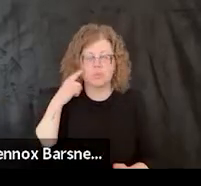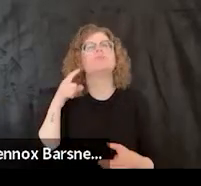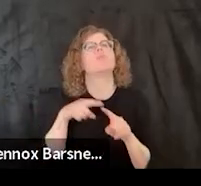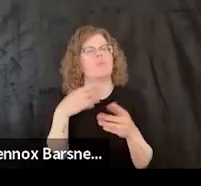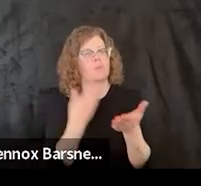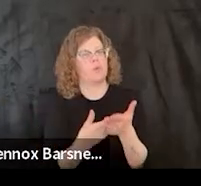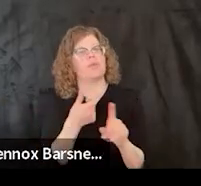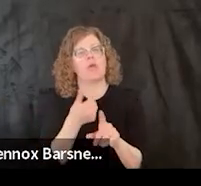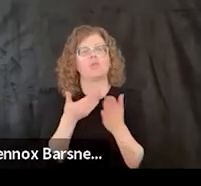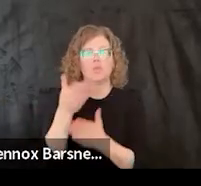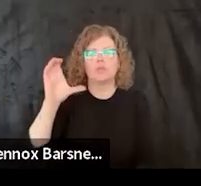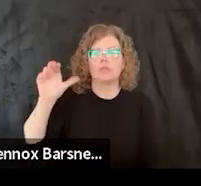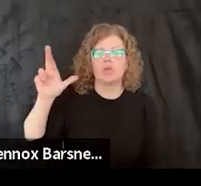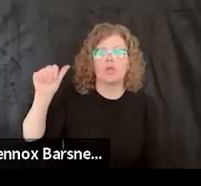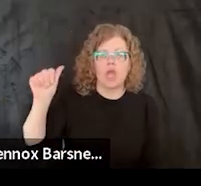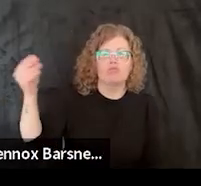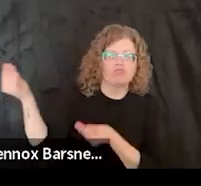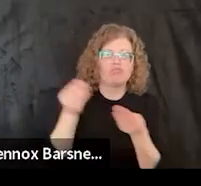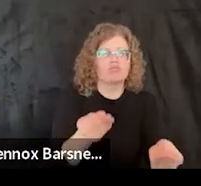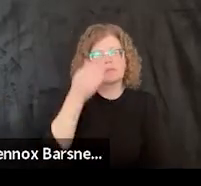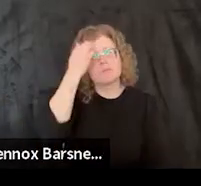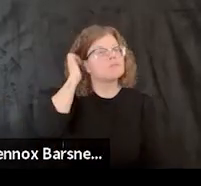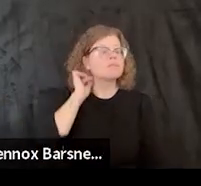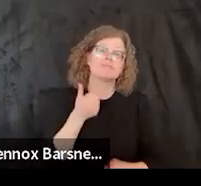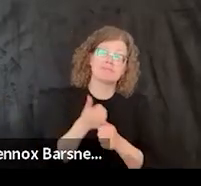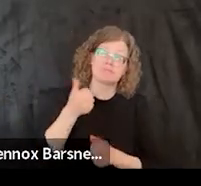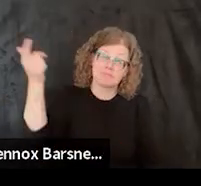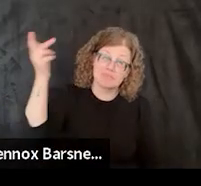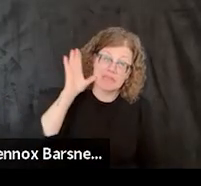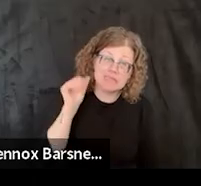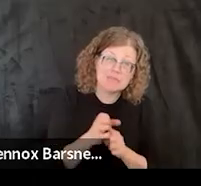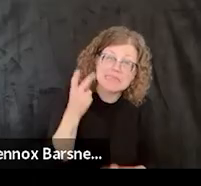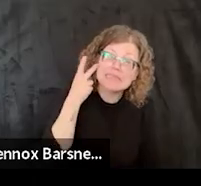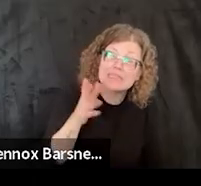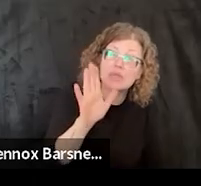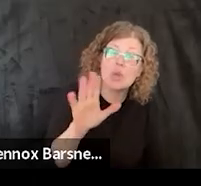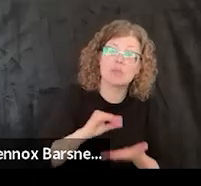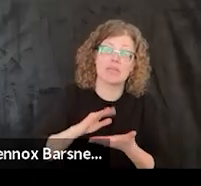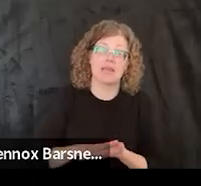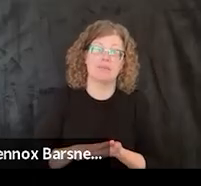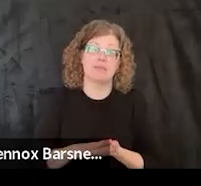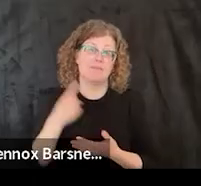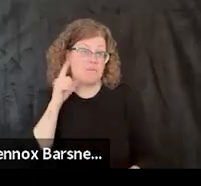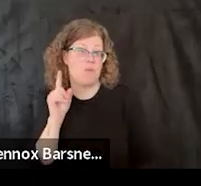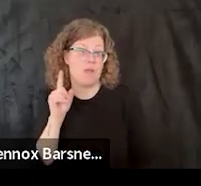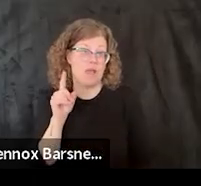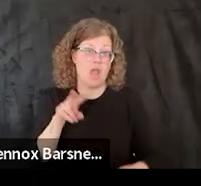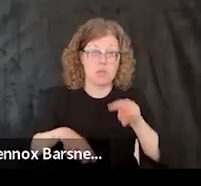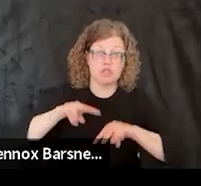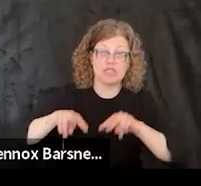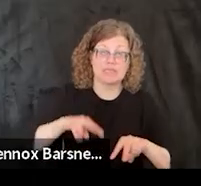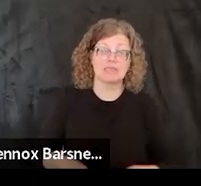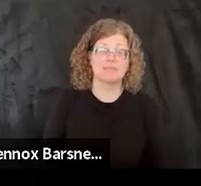The CRA may request these things if you are audited. Some expenses, such as subsistence, may not be